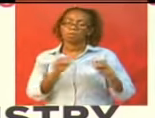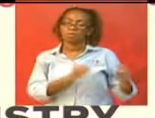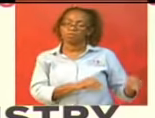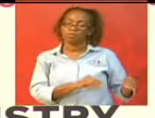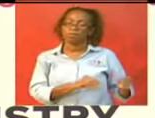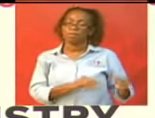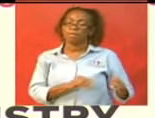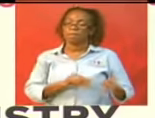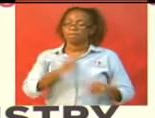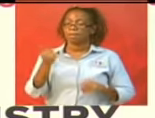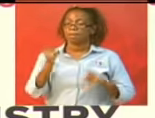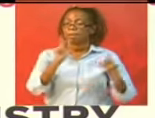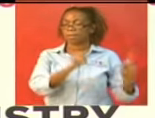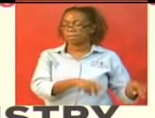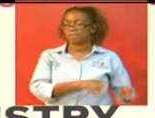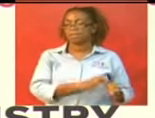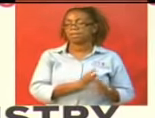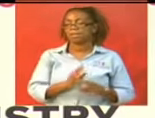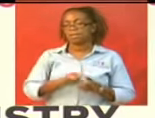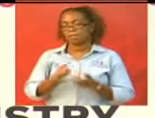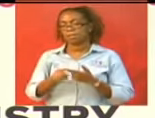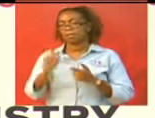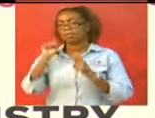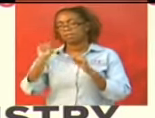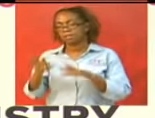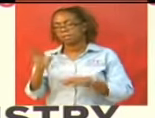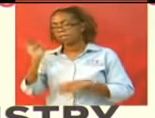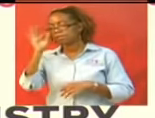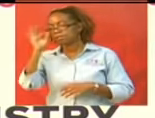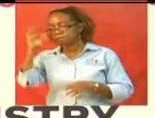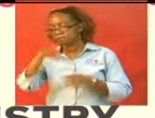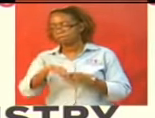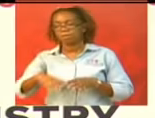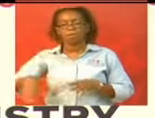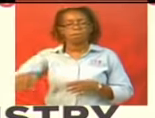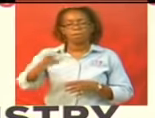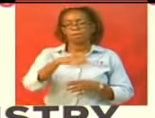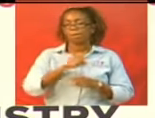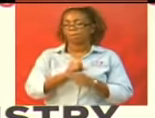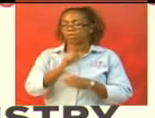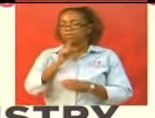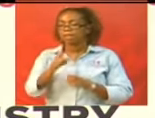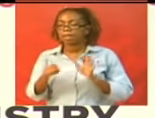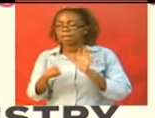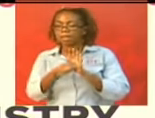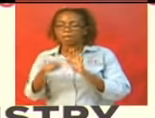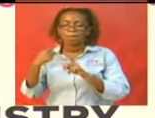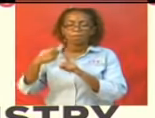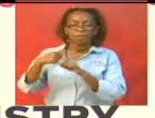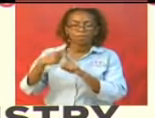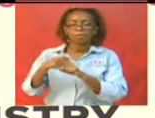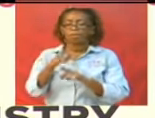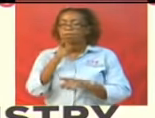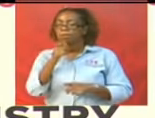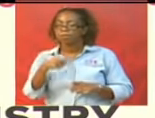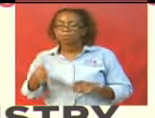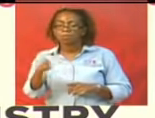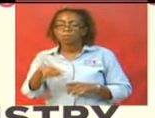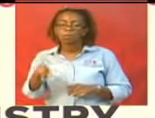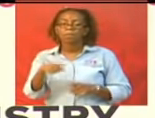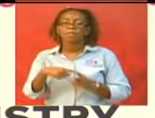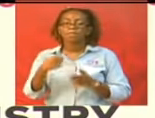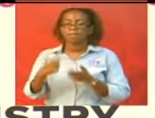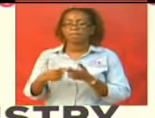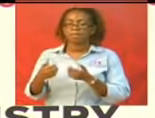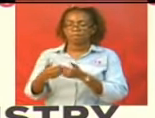facility to determine who is negative and who is positive at that point in time. And we do separation, whether